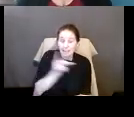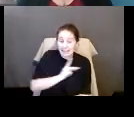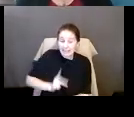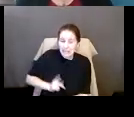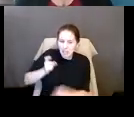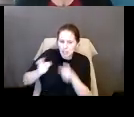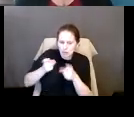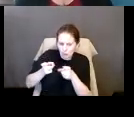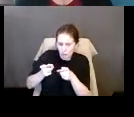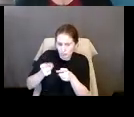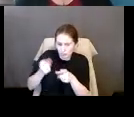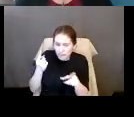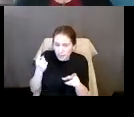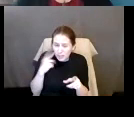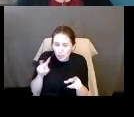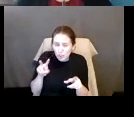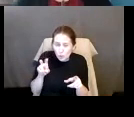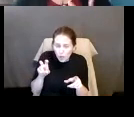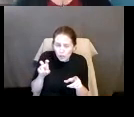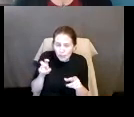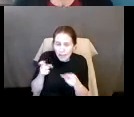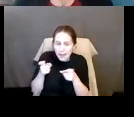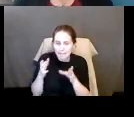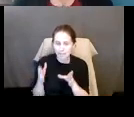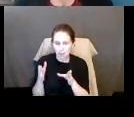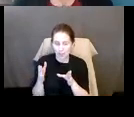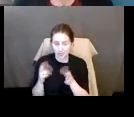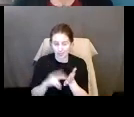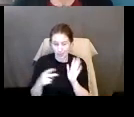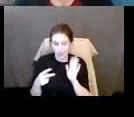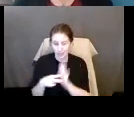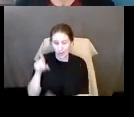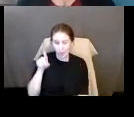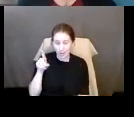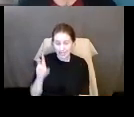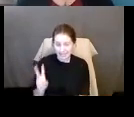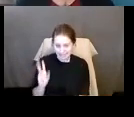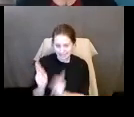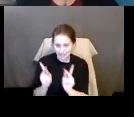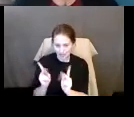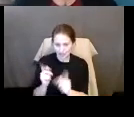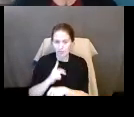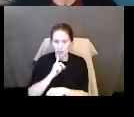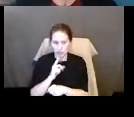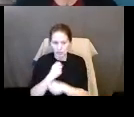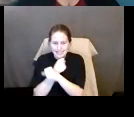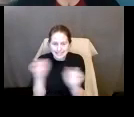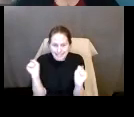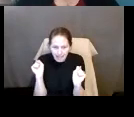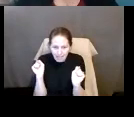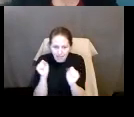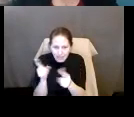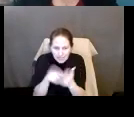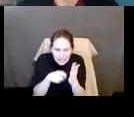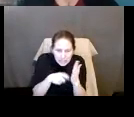of some 200 administrators. So nearly one out of six people to ensure the safe acquisition, transit, rationing,